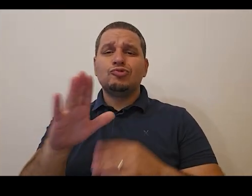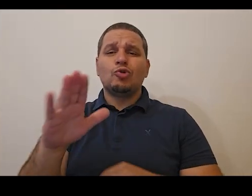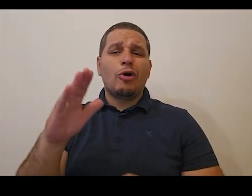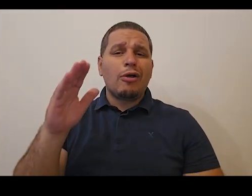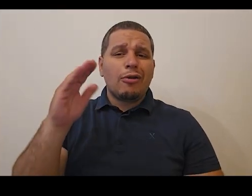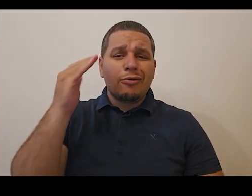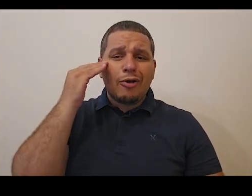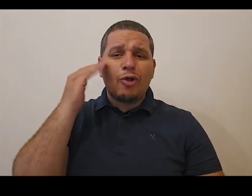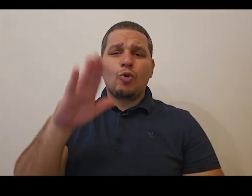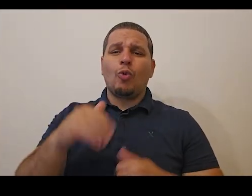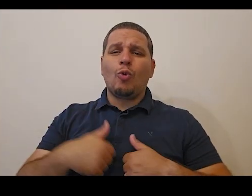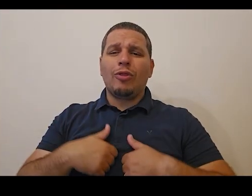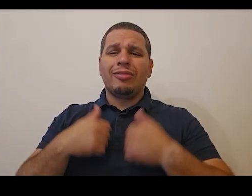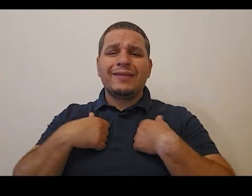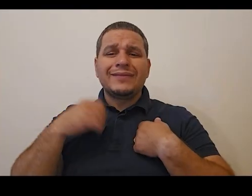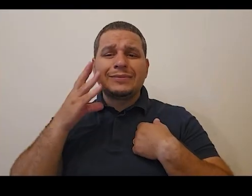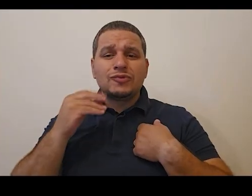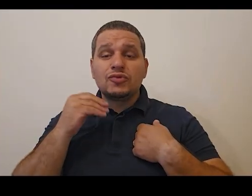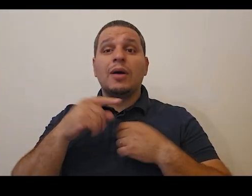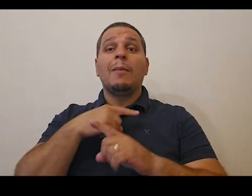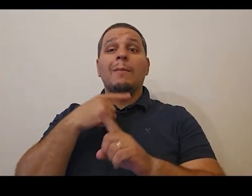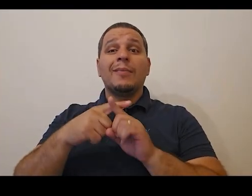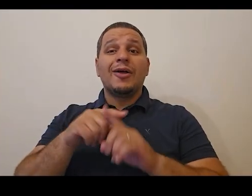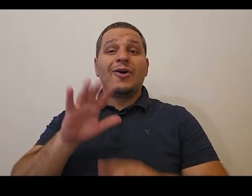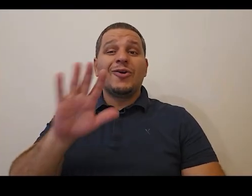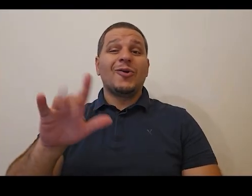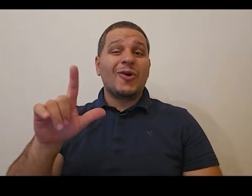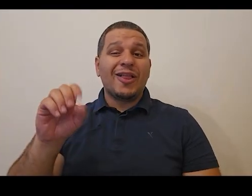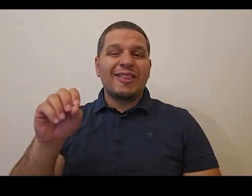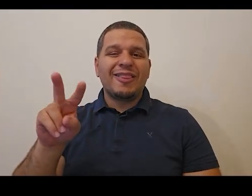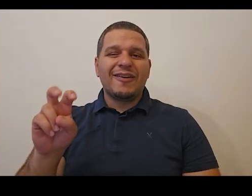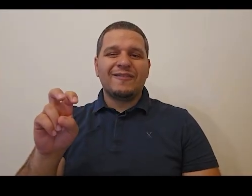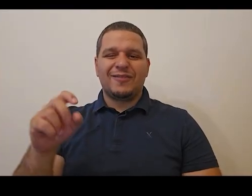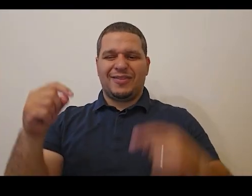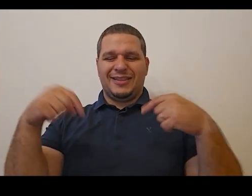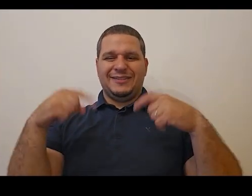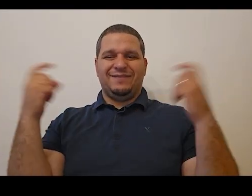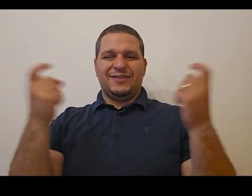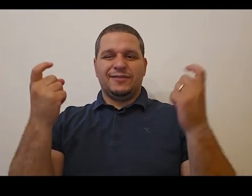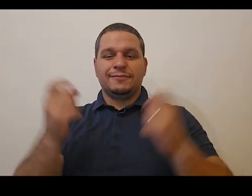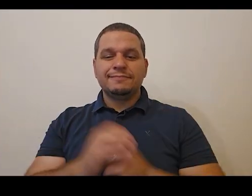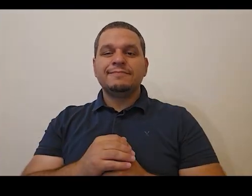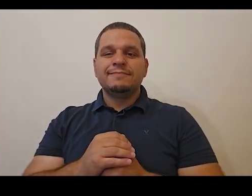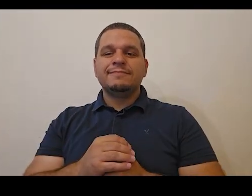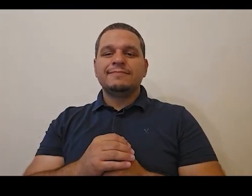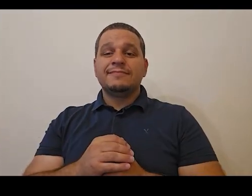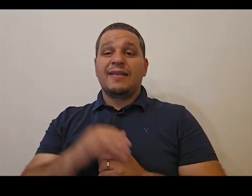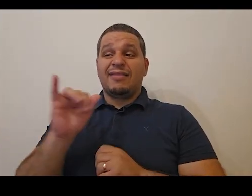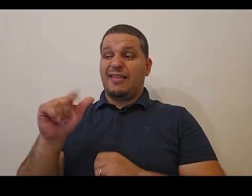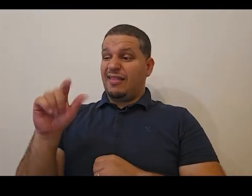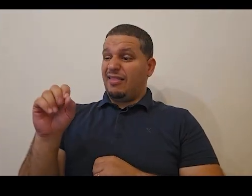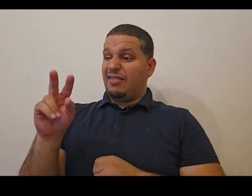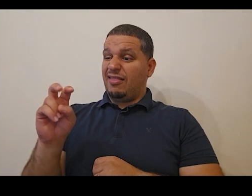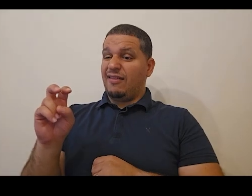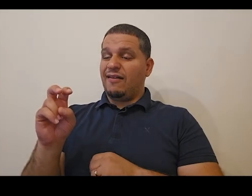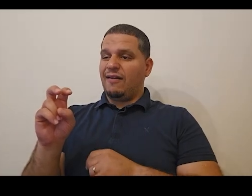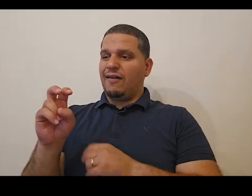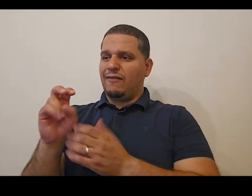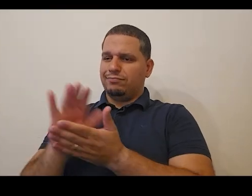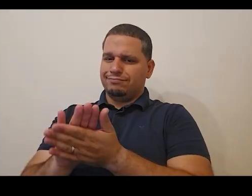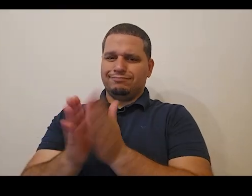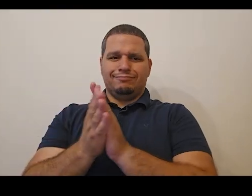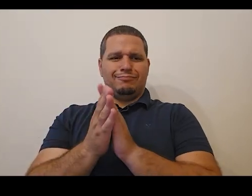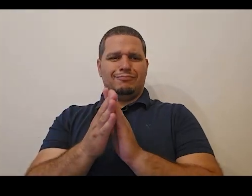lived experience, and yes, your love to this festival. Let's translate that love into